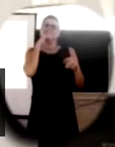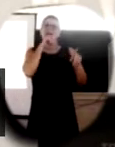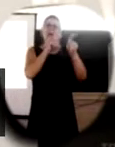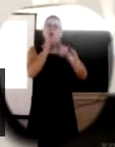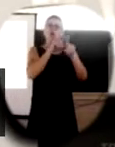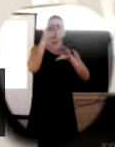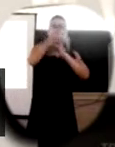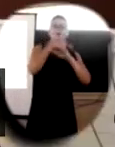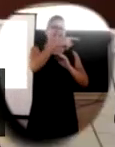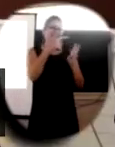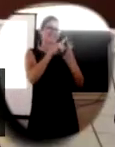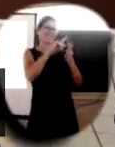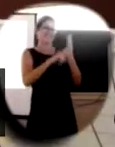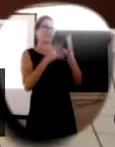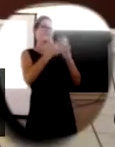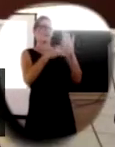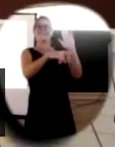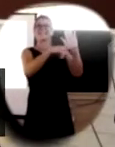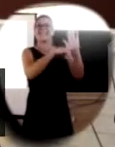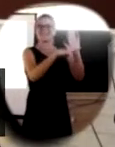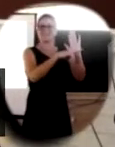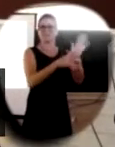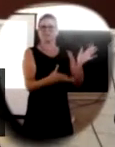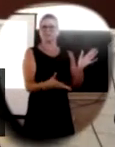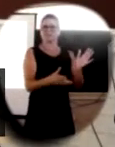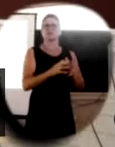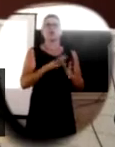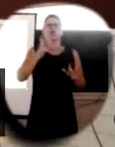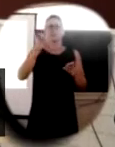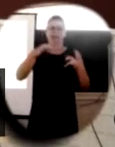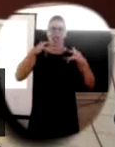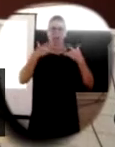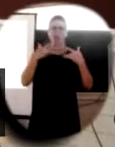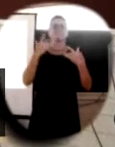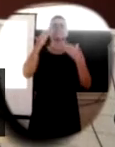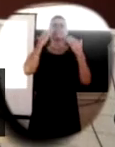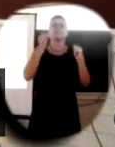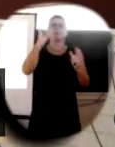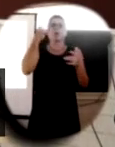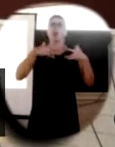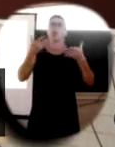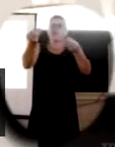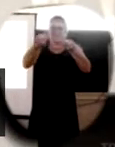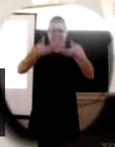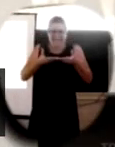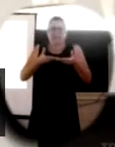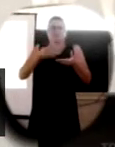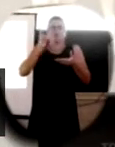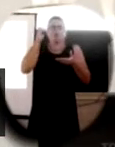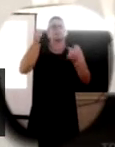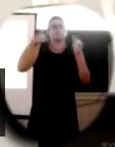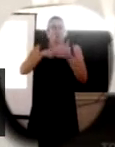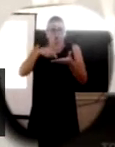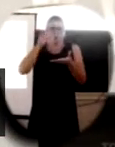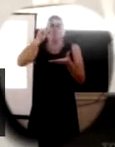with disability. In life, it's not about the blows in which we are dealt, it's about the way in which we deal with them. That true grit